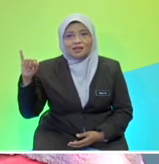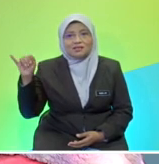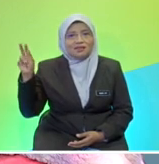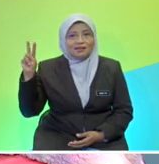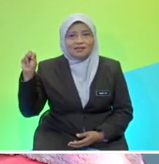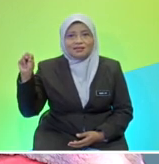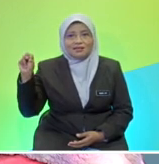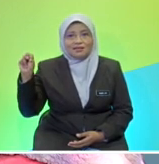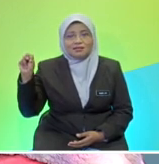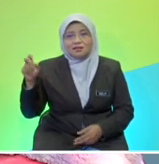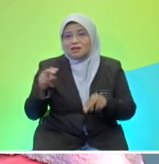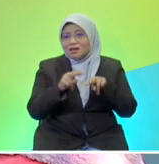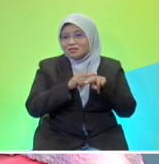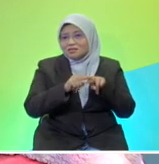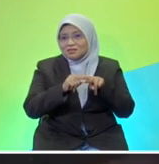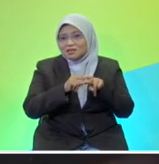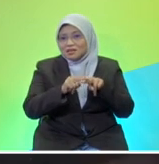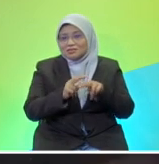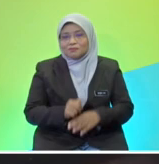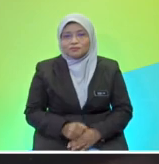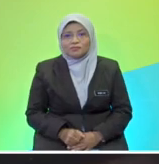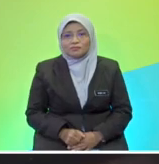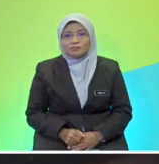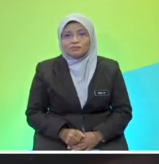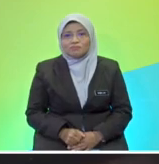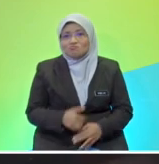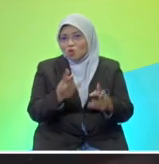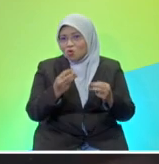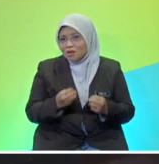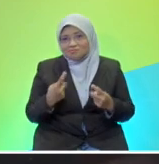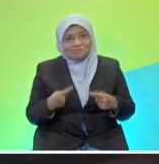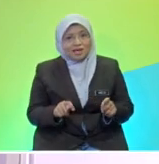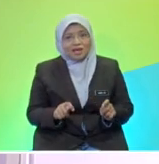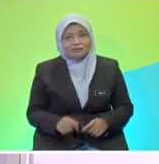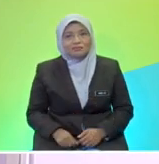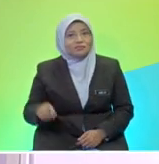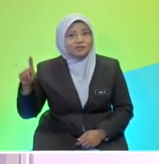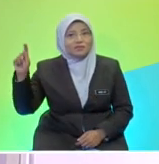I-N. Train. Okay, Hanif, do you want to try? Let me try.